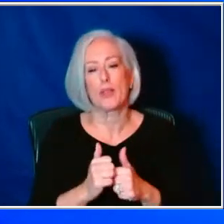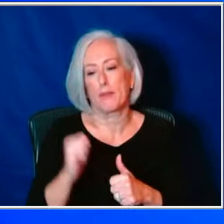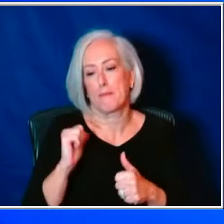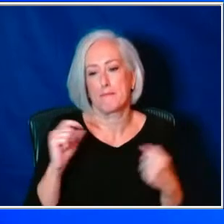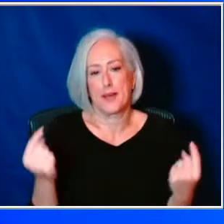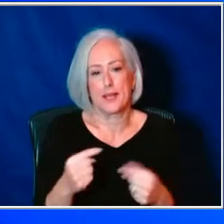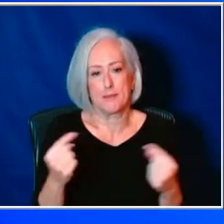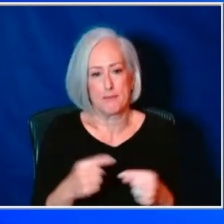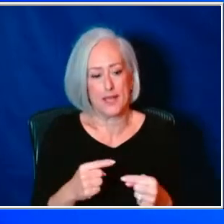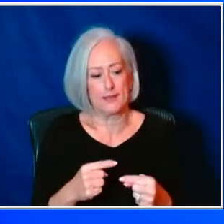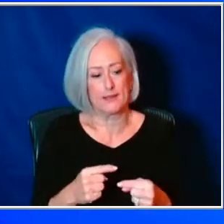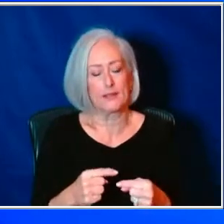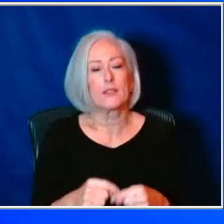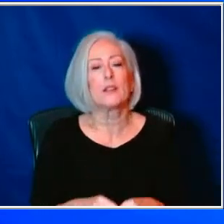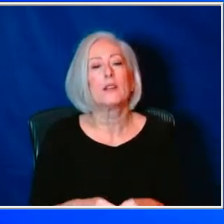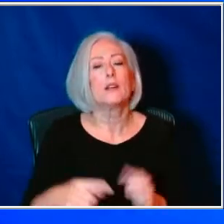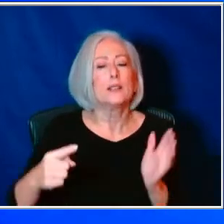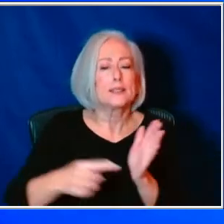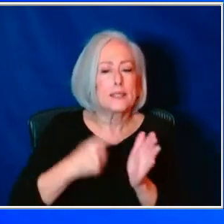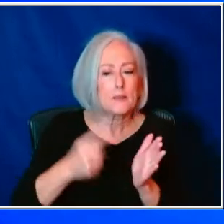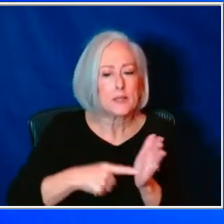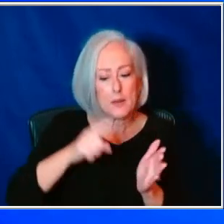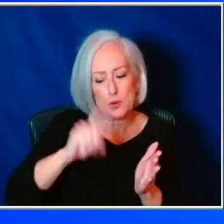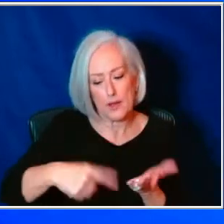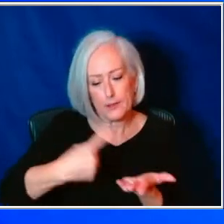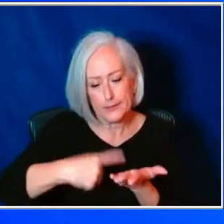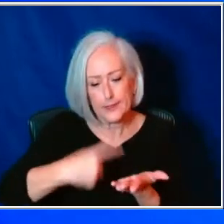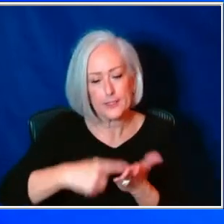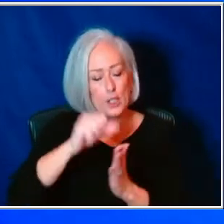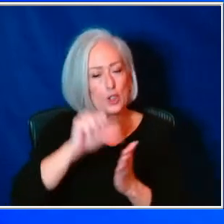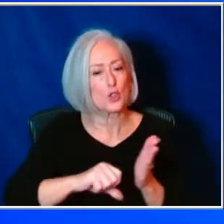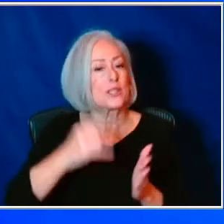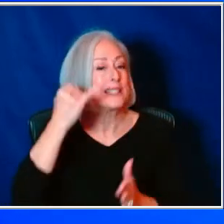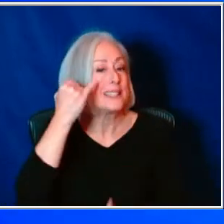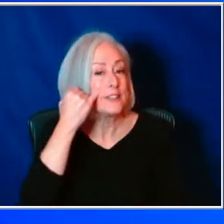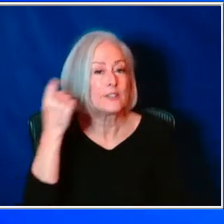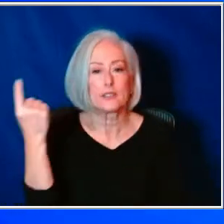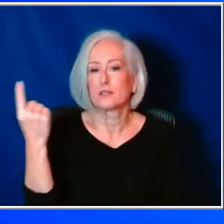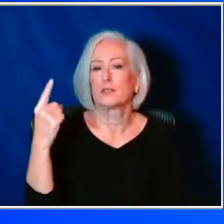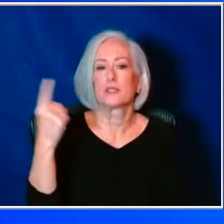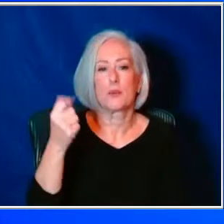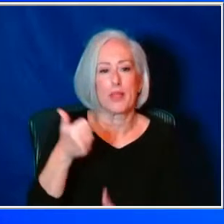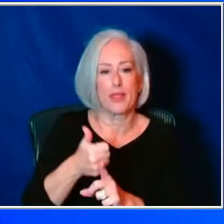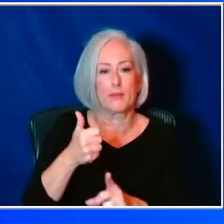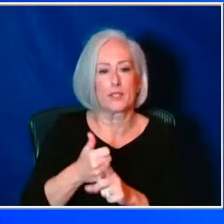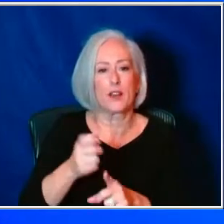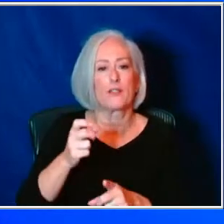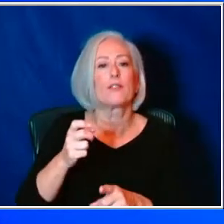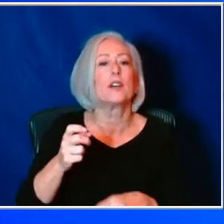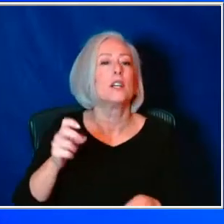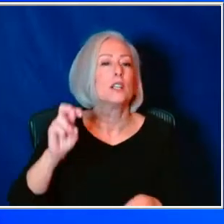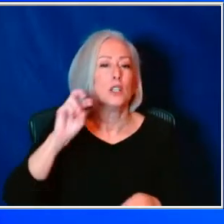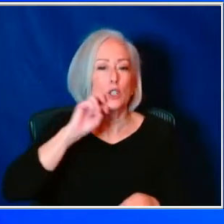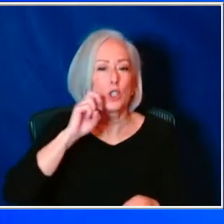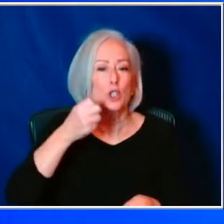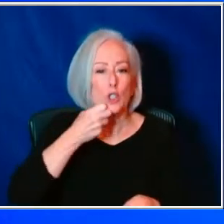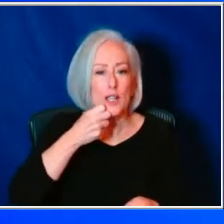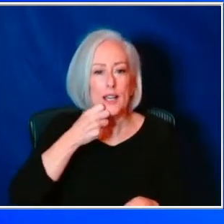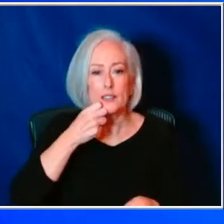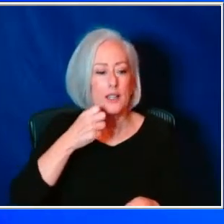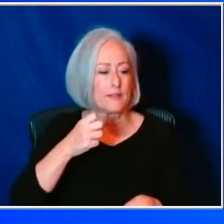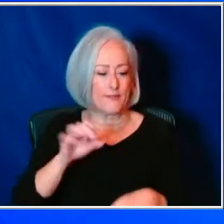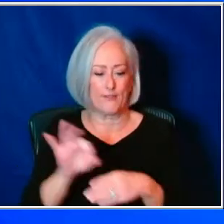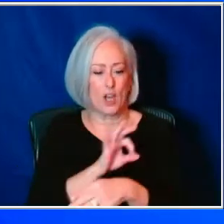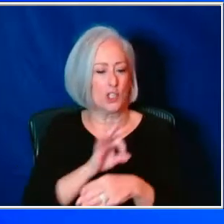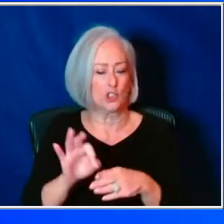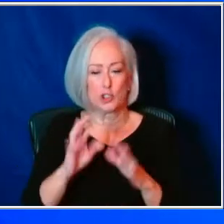talk to folks about surgery, maybe sooner rather than later, would be if someone does have some kind of neurologic decline, meaning that their nerves aren't functioning quite right,